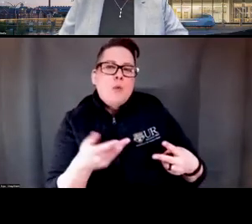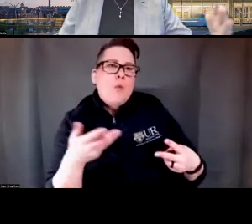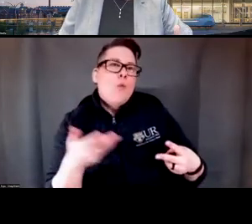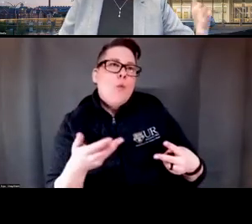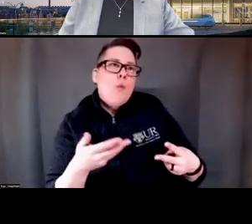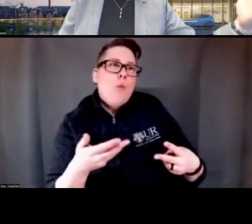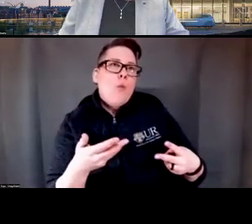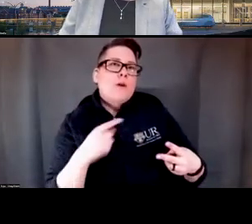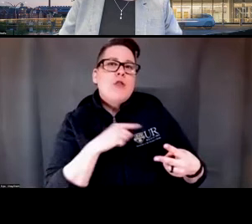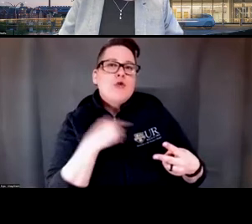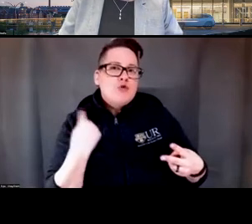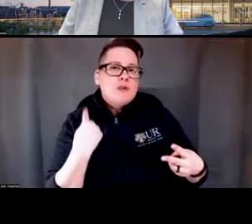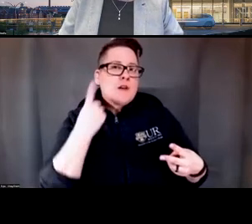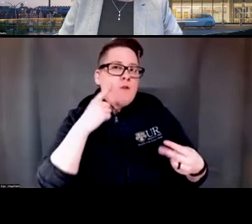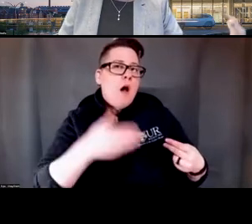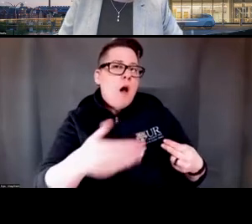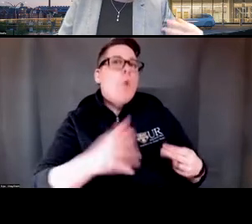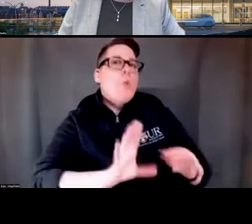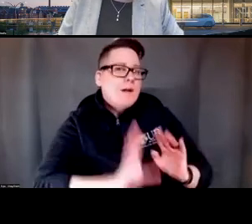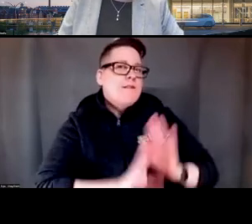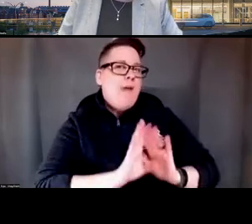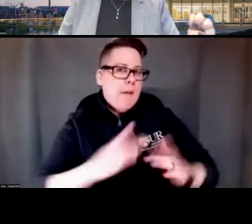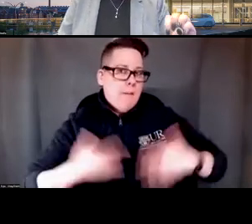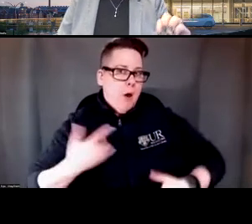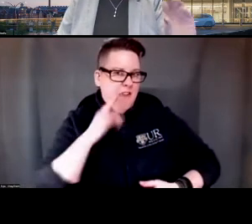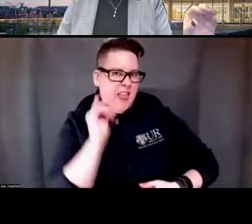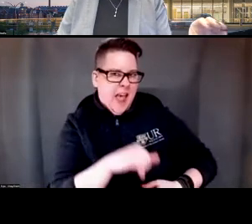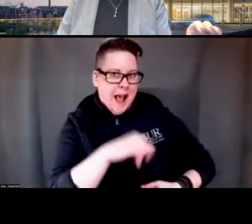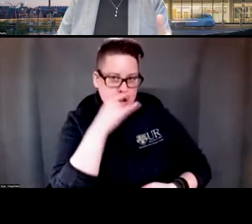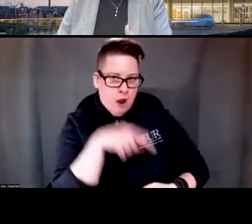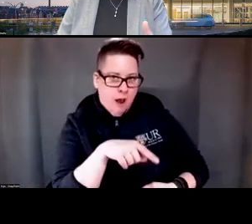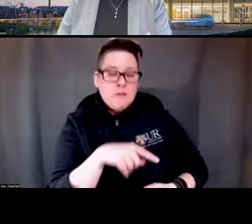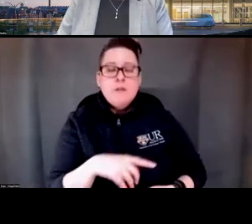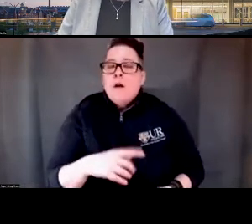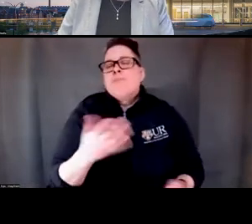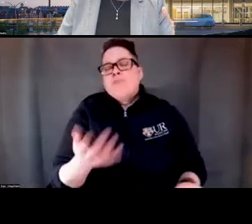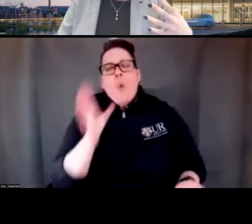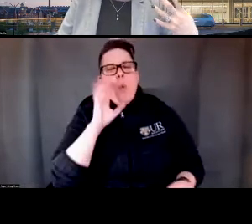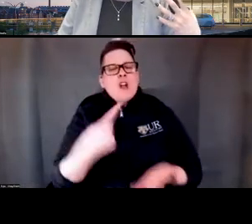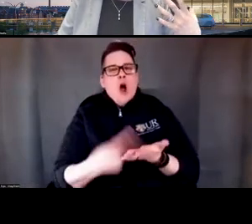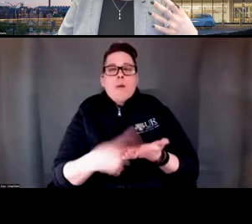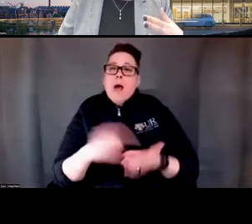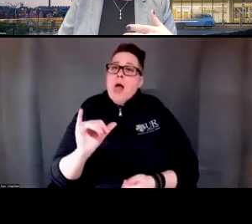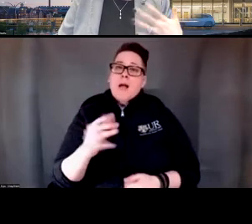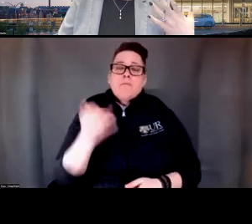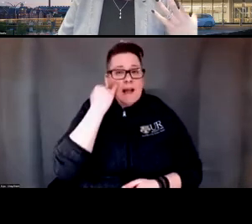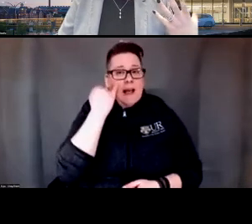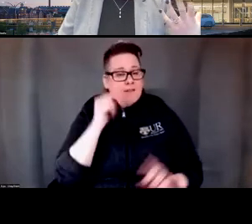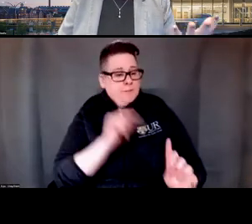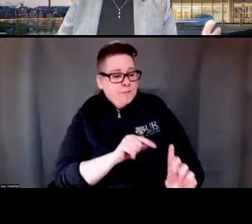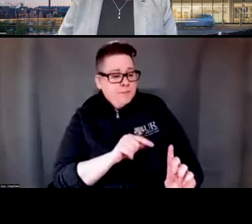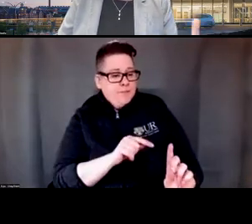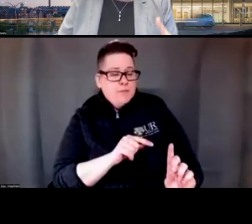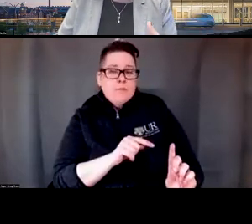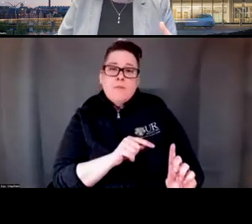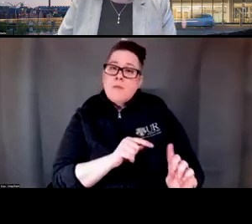the risk for developing bipolar in that child. So just because, as we'll talk about, just because a disease